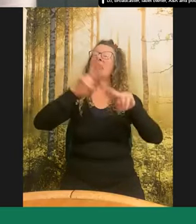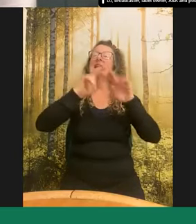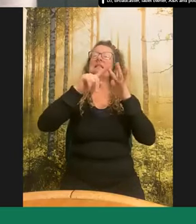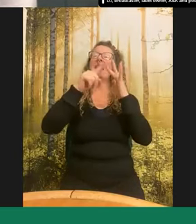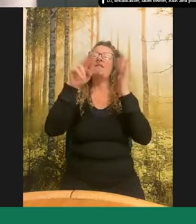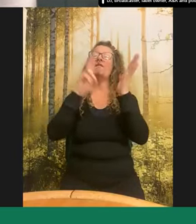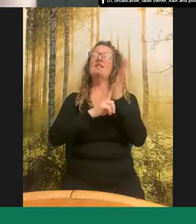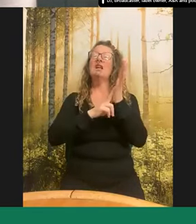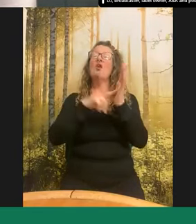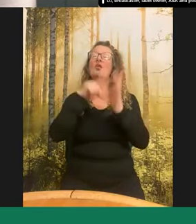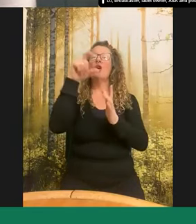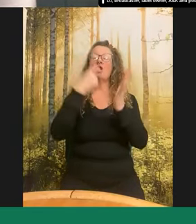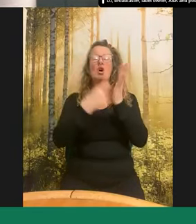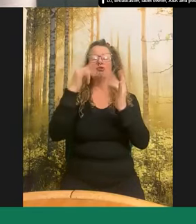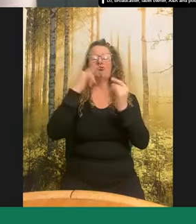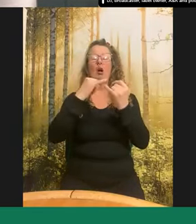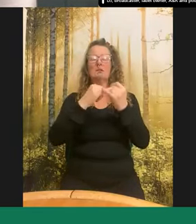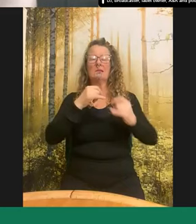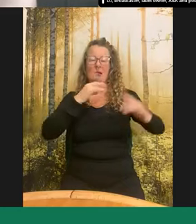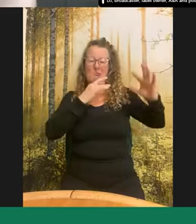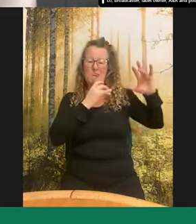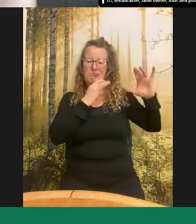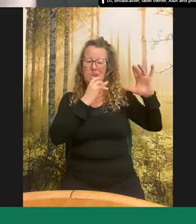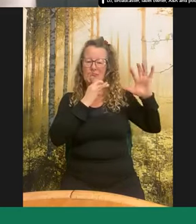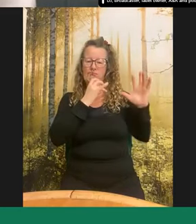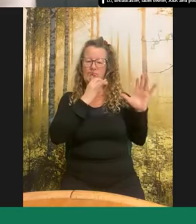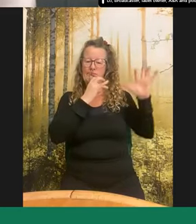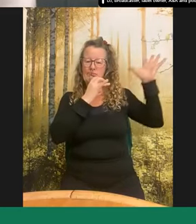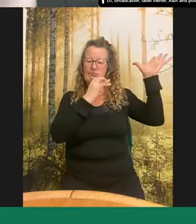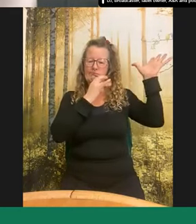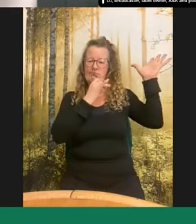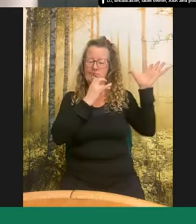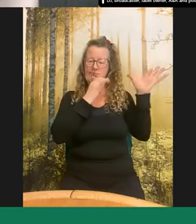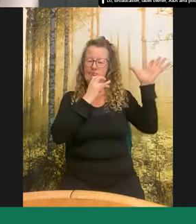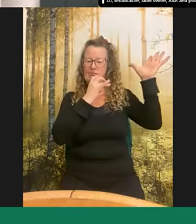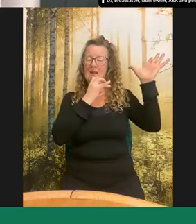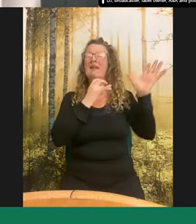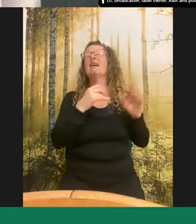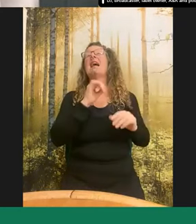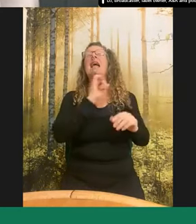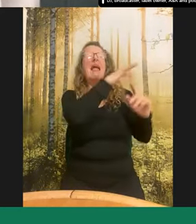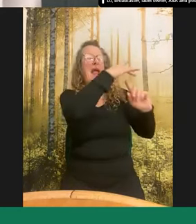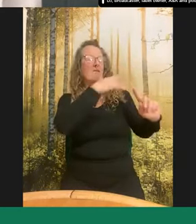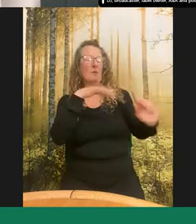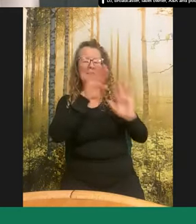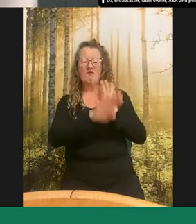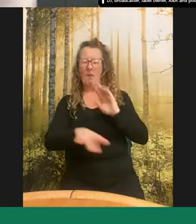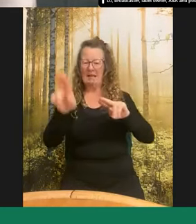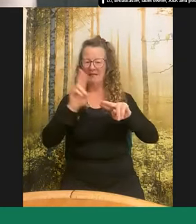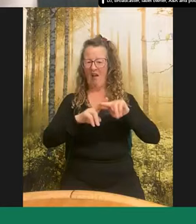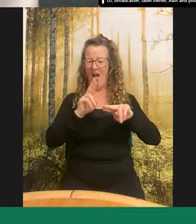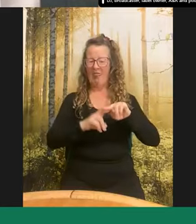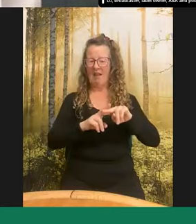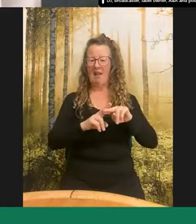lot of his work is influenced by his father, who was a sound system man, and this song is called Back to Africa.